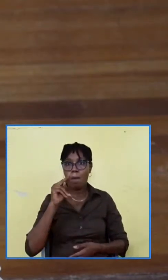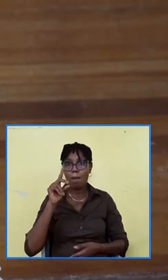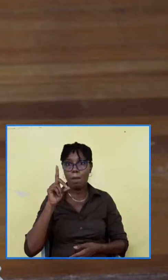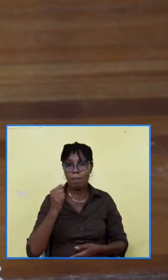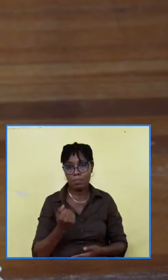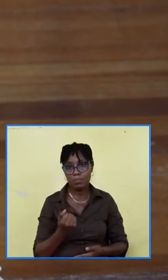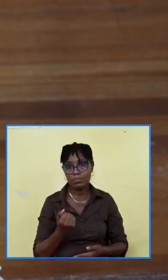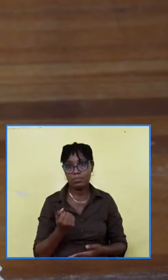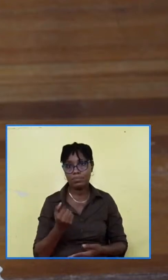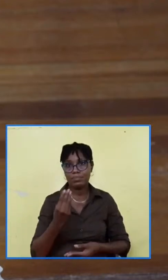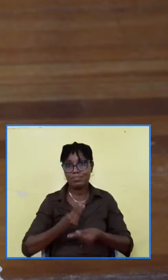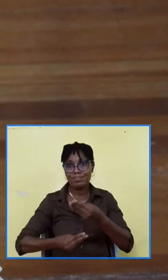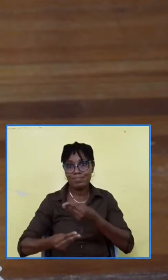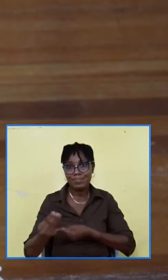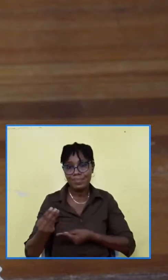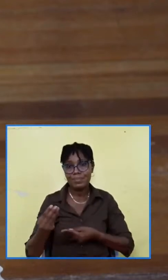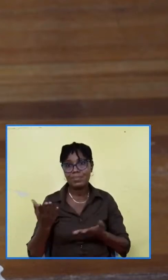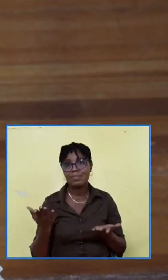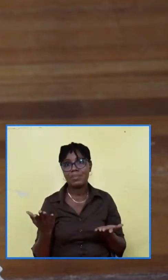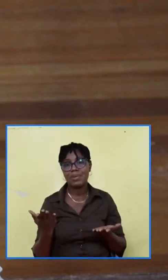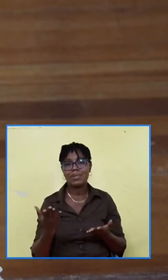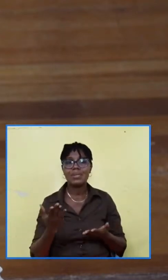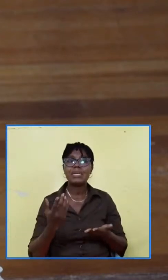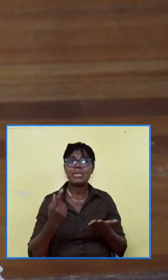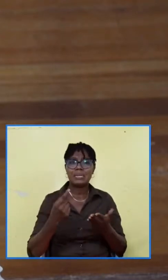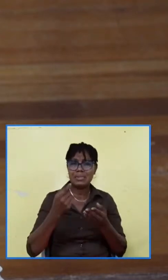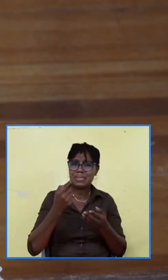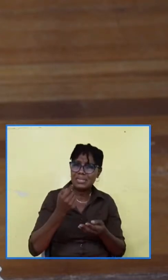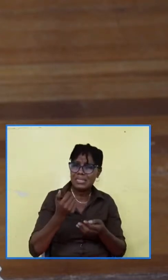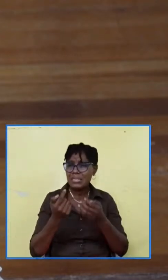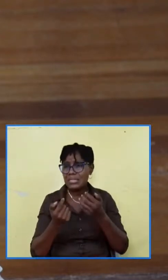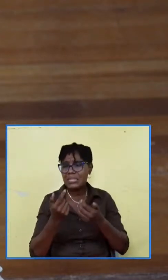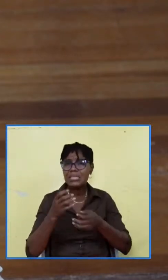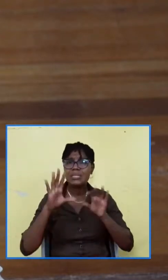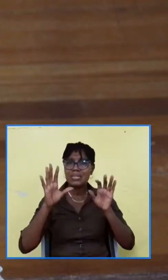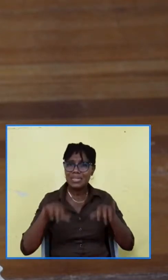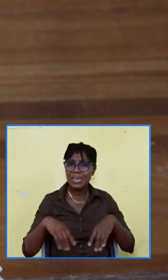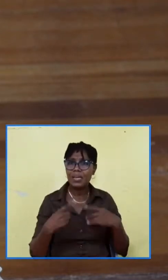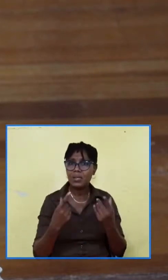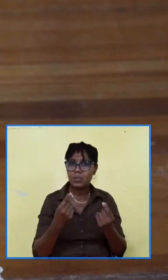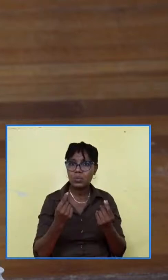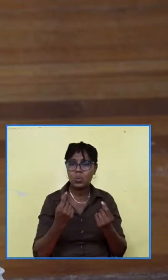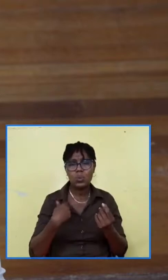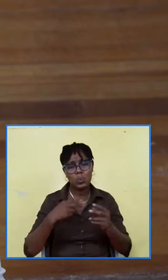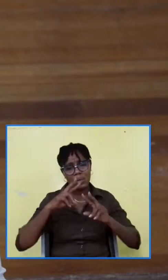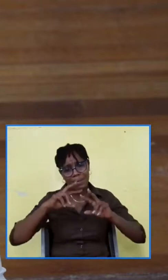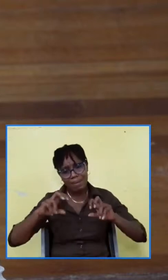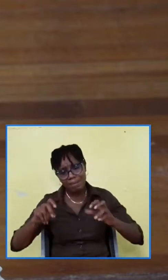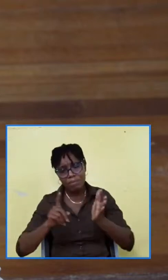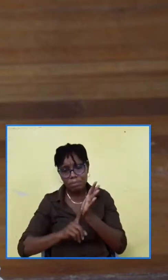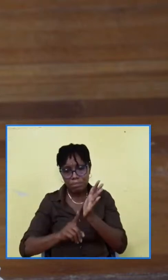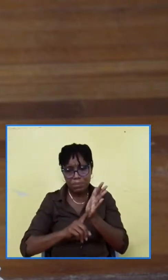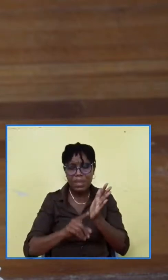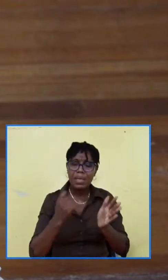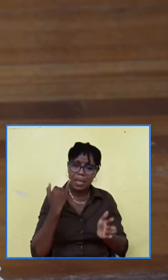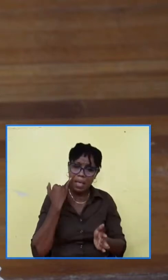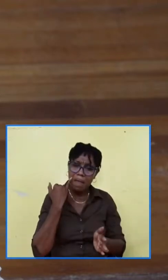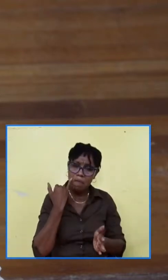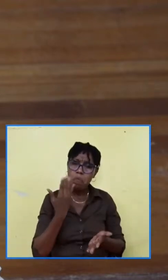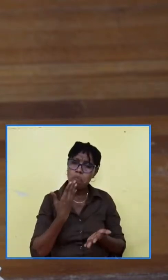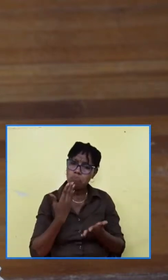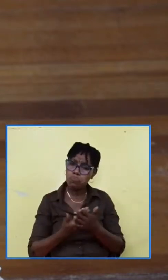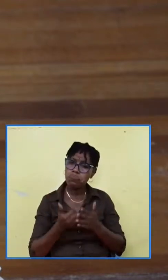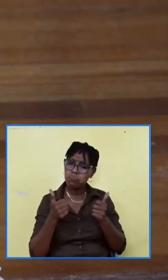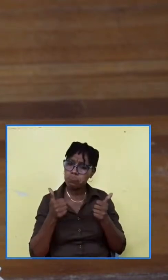diversification. So there are bits and pieces of things that we can do that we are looking at to see if it's feasible or not.